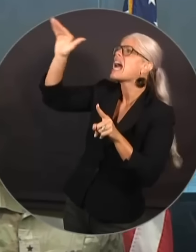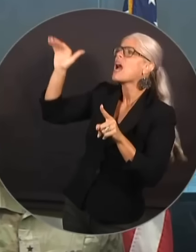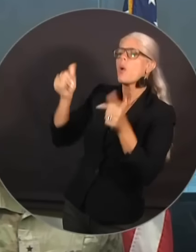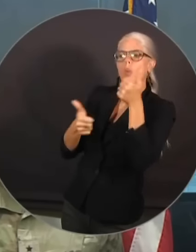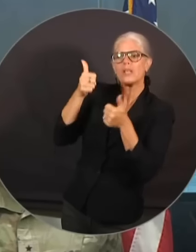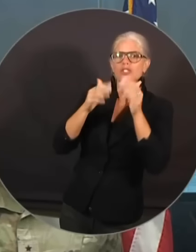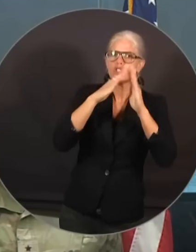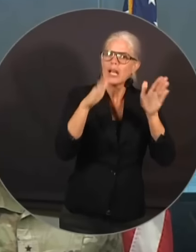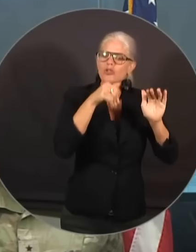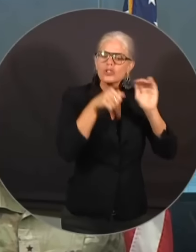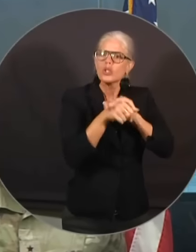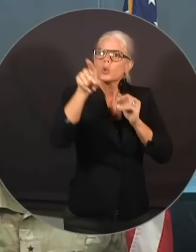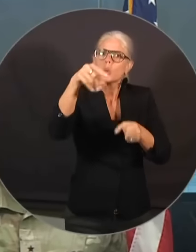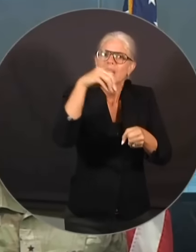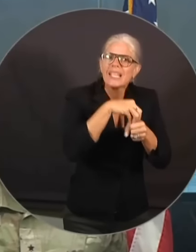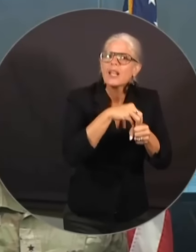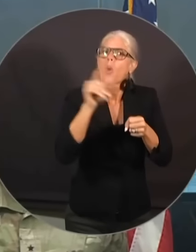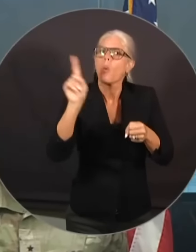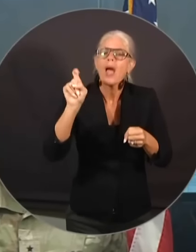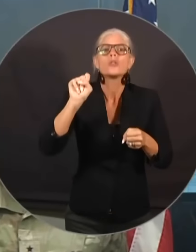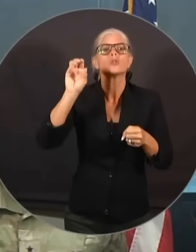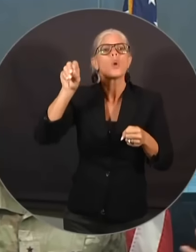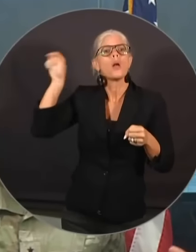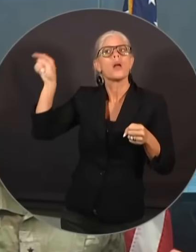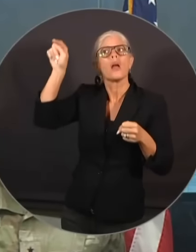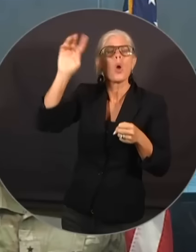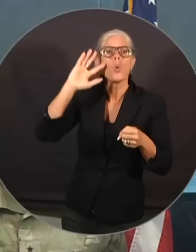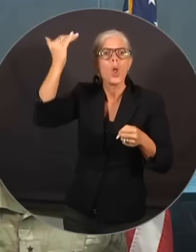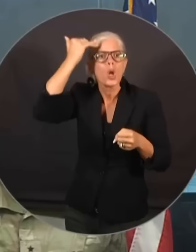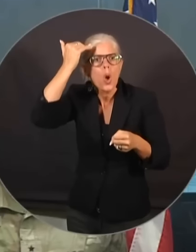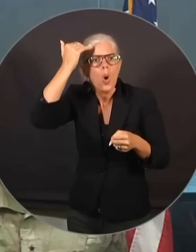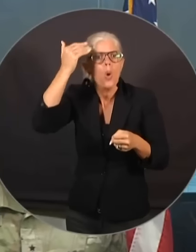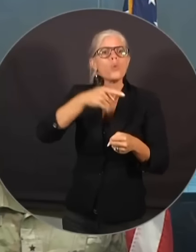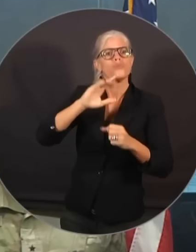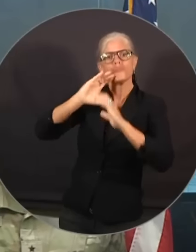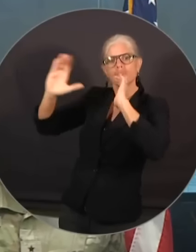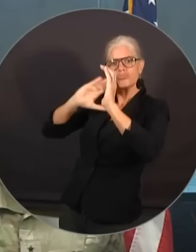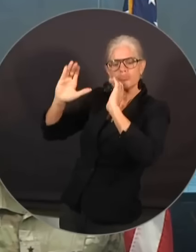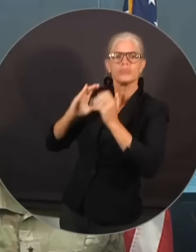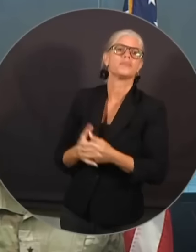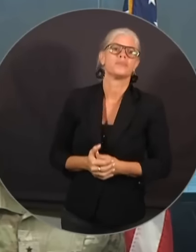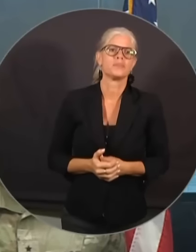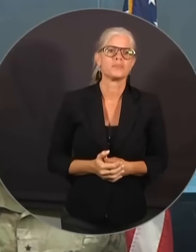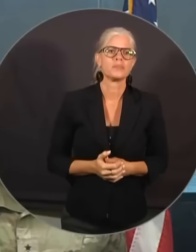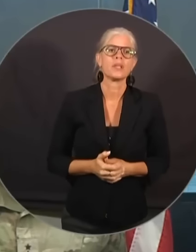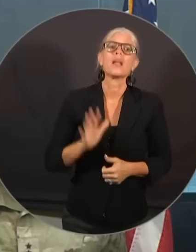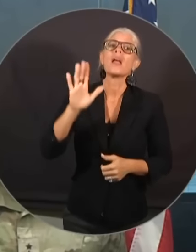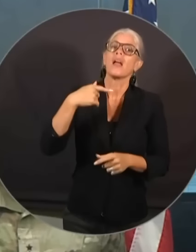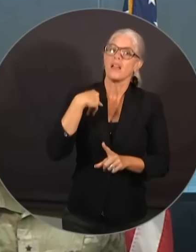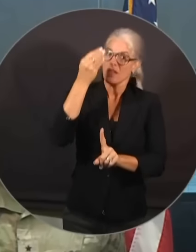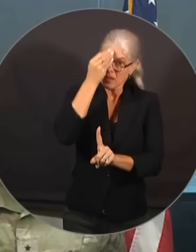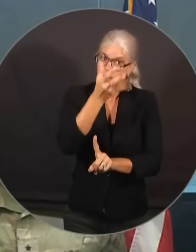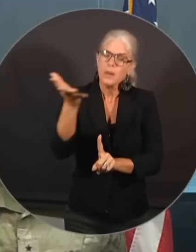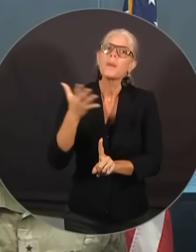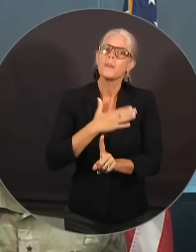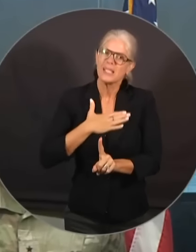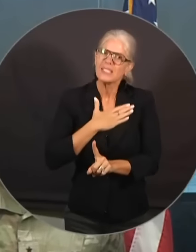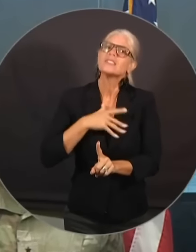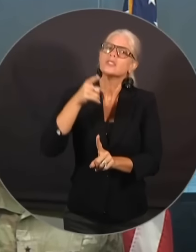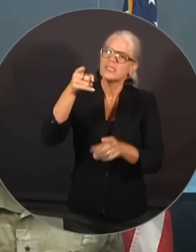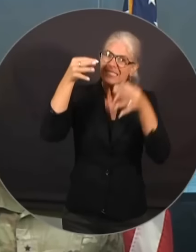say you can check in with them and give them that information if you're comfortable doing that. But please do that if you've decided to